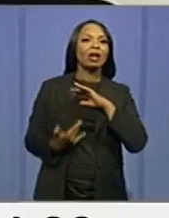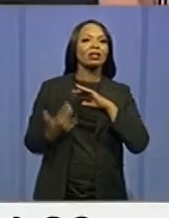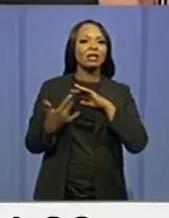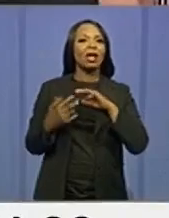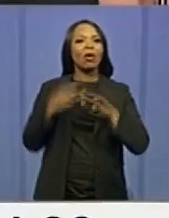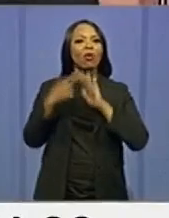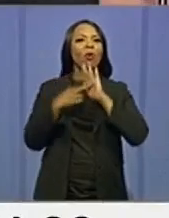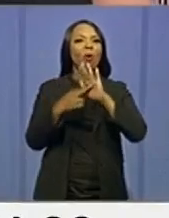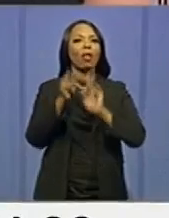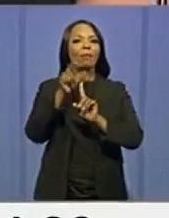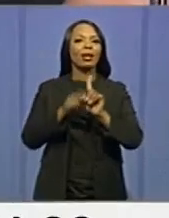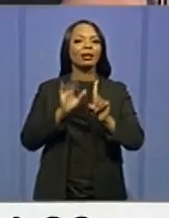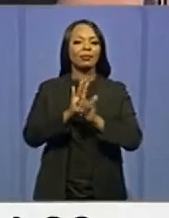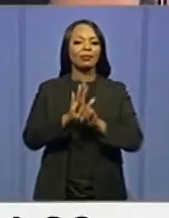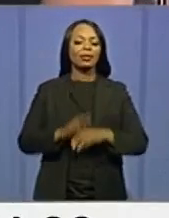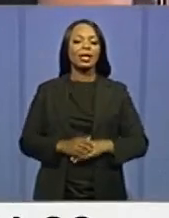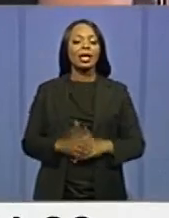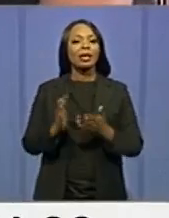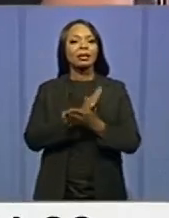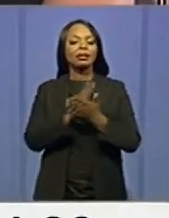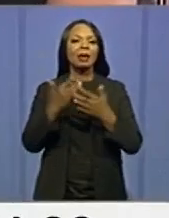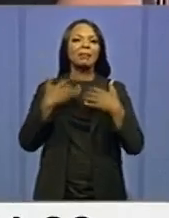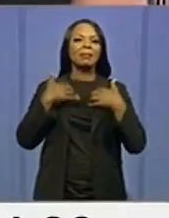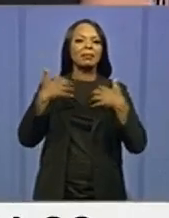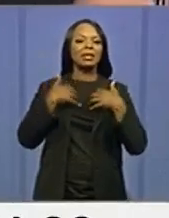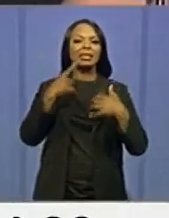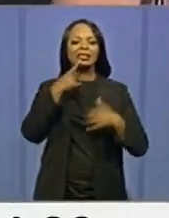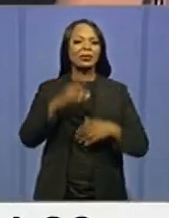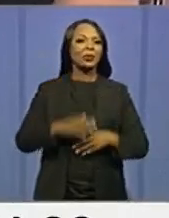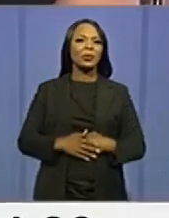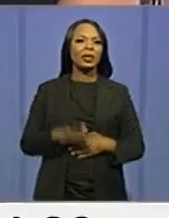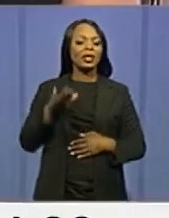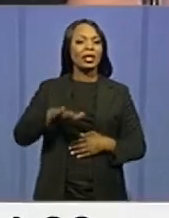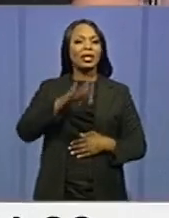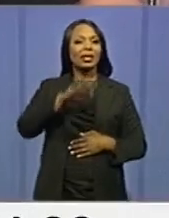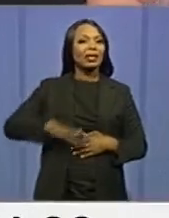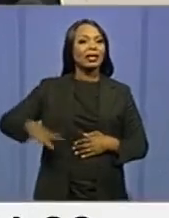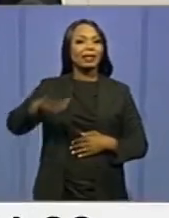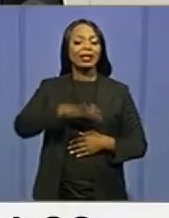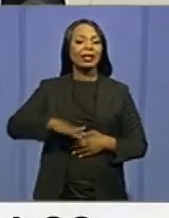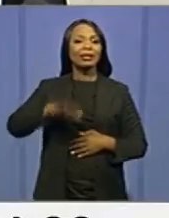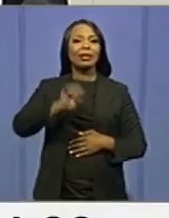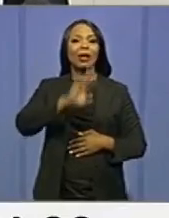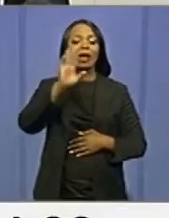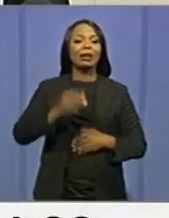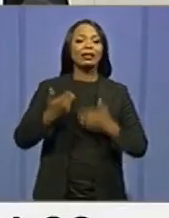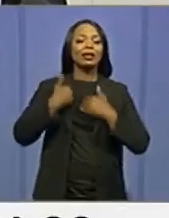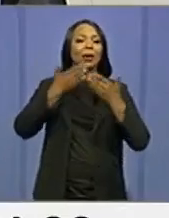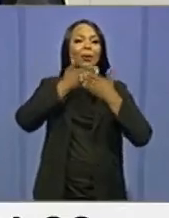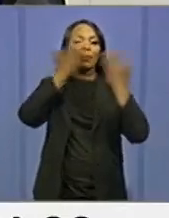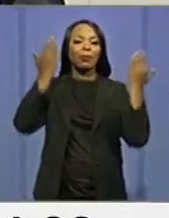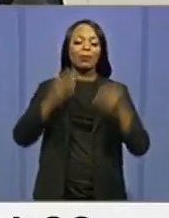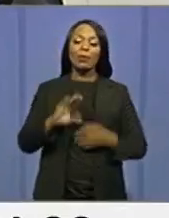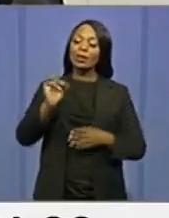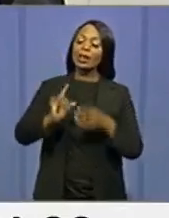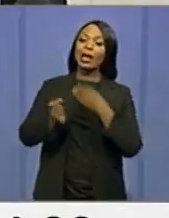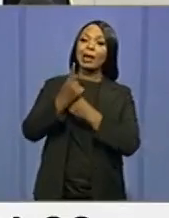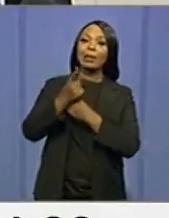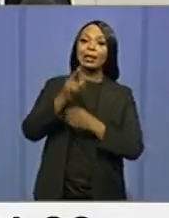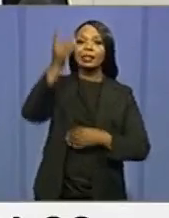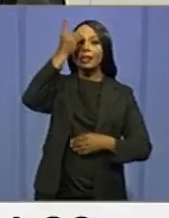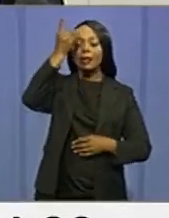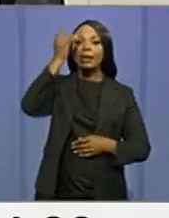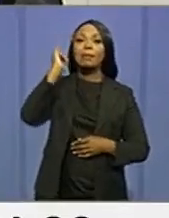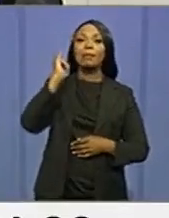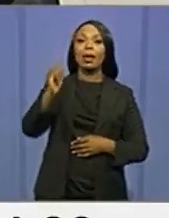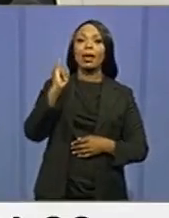model. Ba bangwe ba tshwenyegile thata ka tshireletsego ya maAfrika Borwa. What has happened in Durban is pretty bad, not just